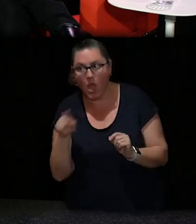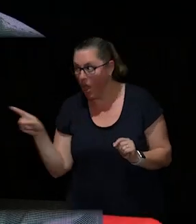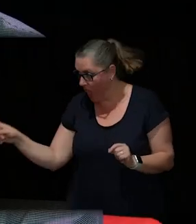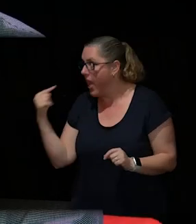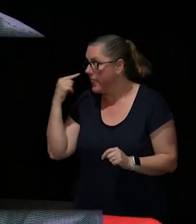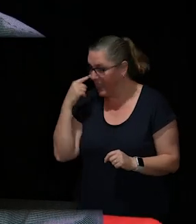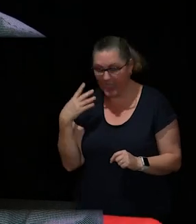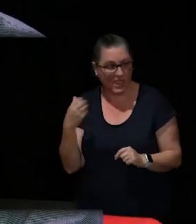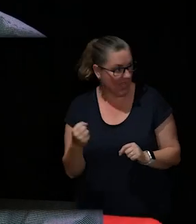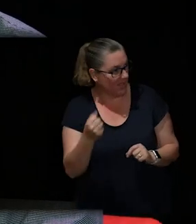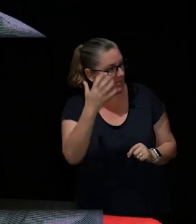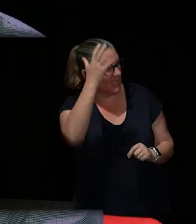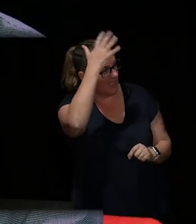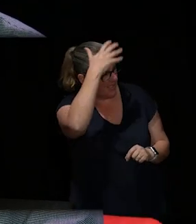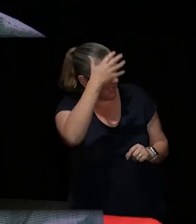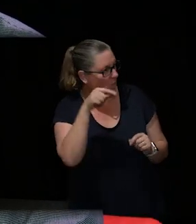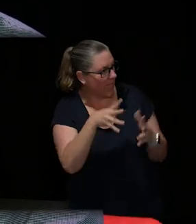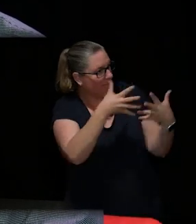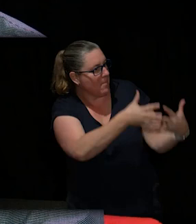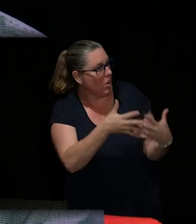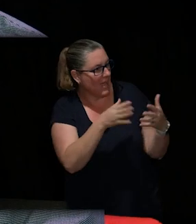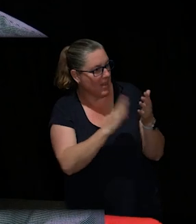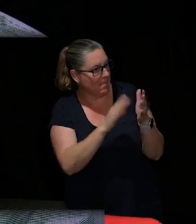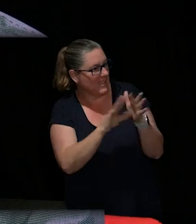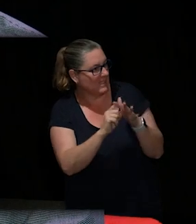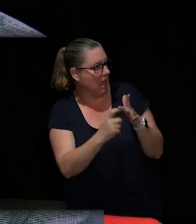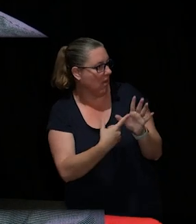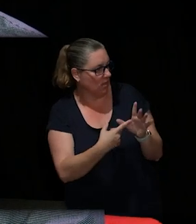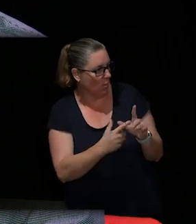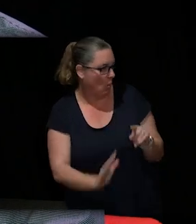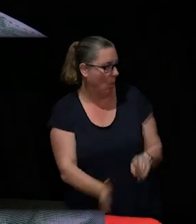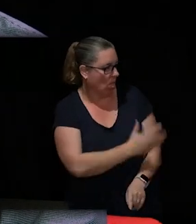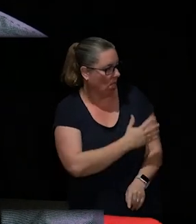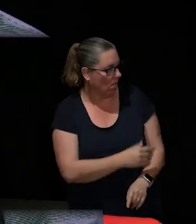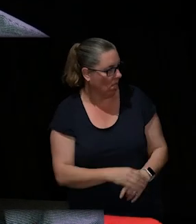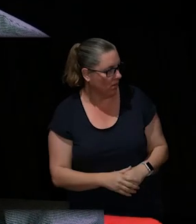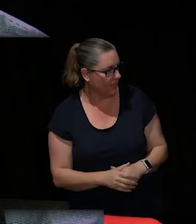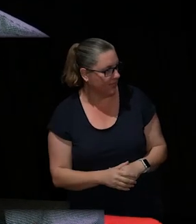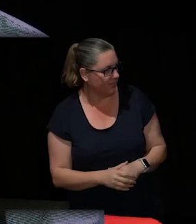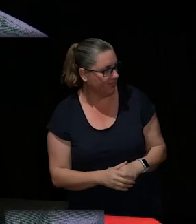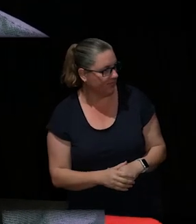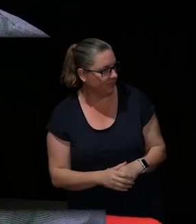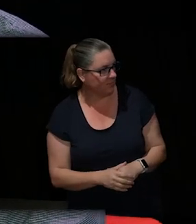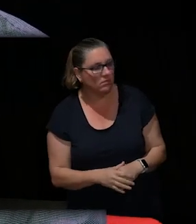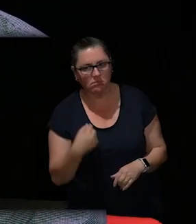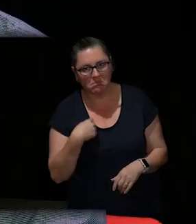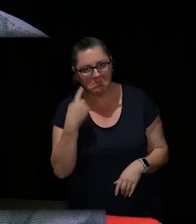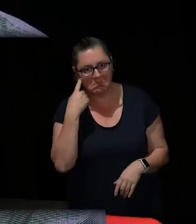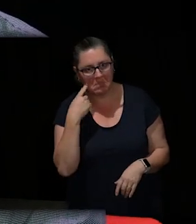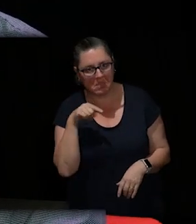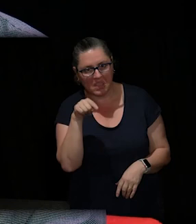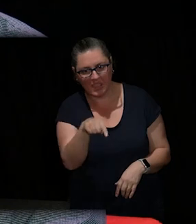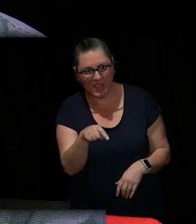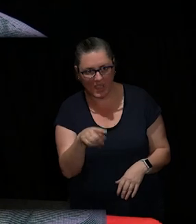and the American media that's been, I think I've been clear about how I feel about Donald Trump.